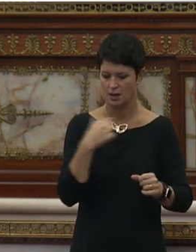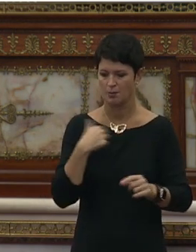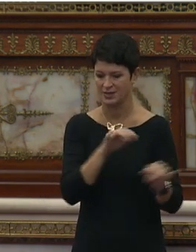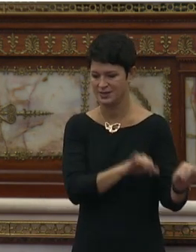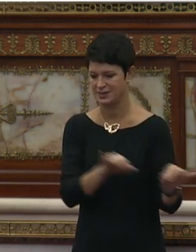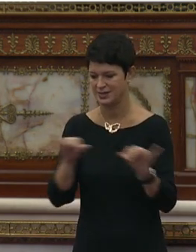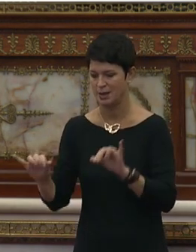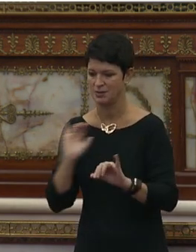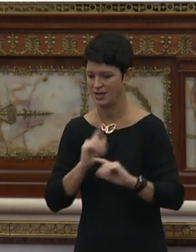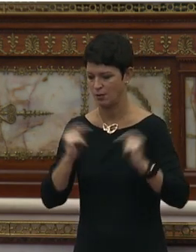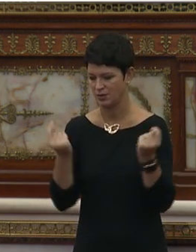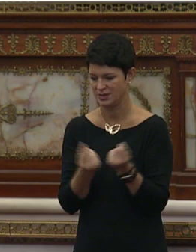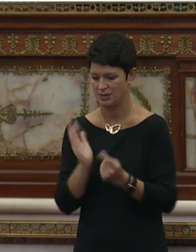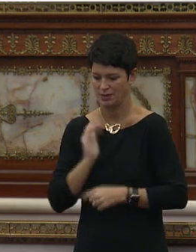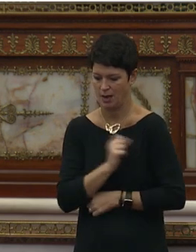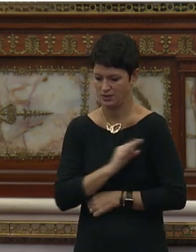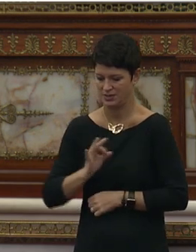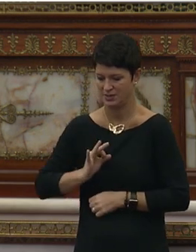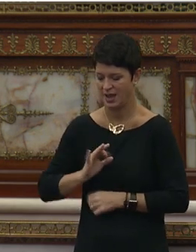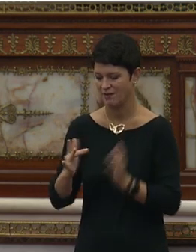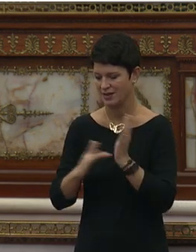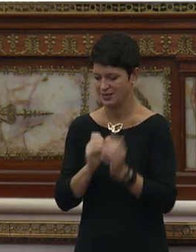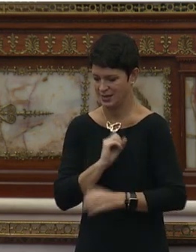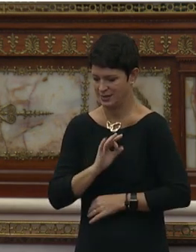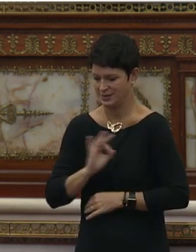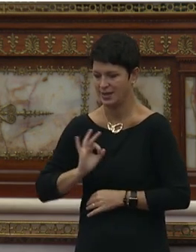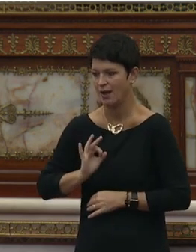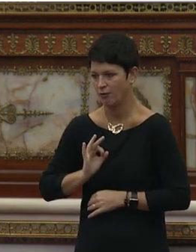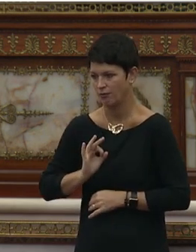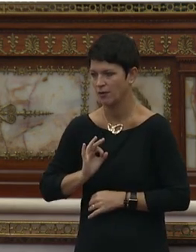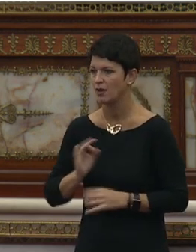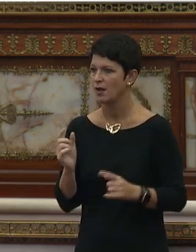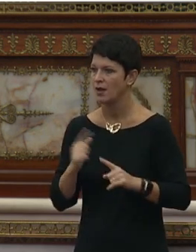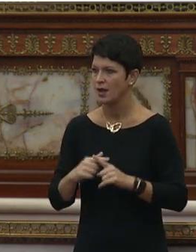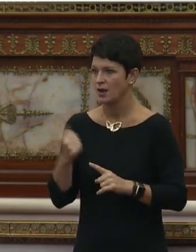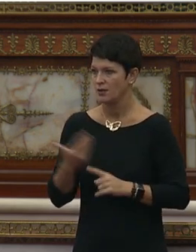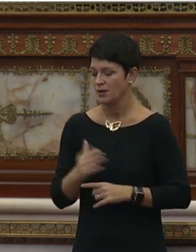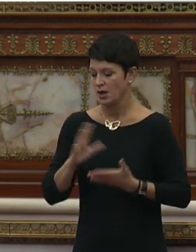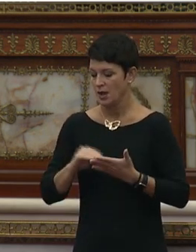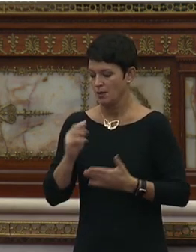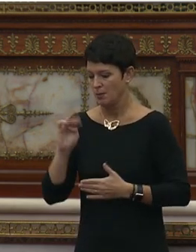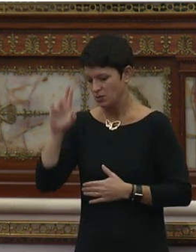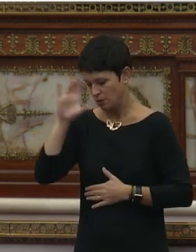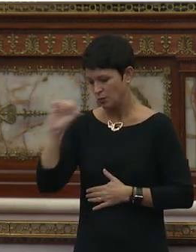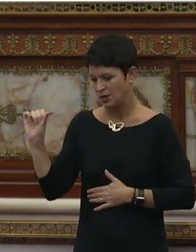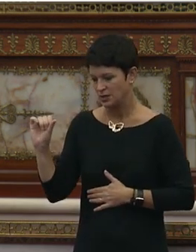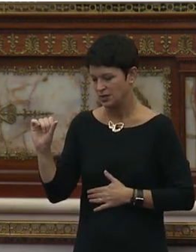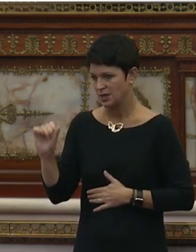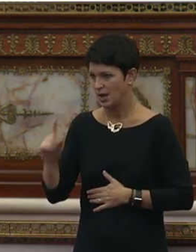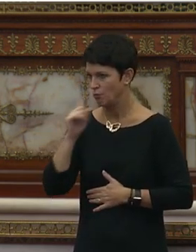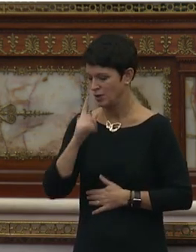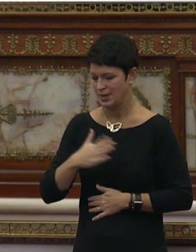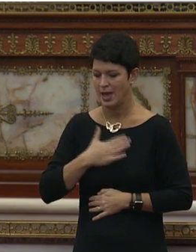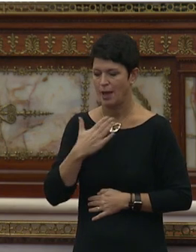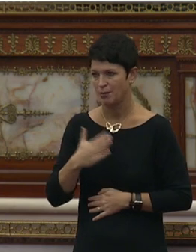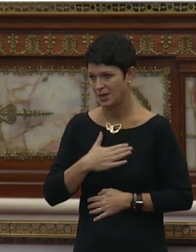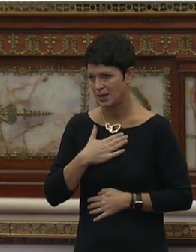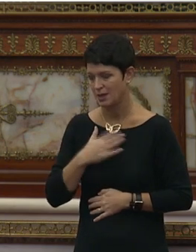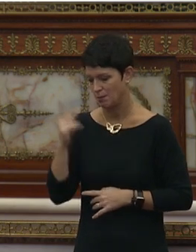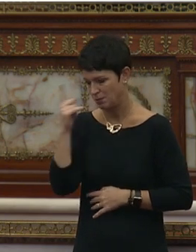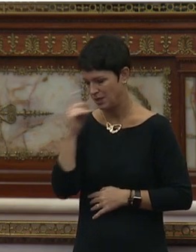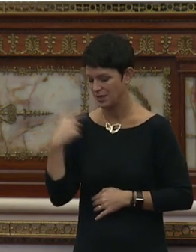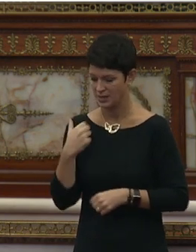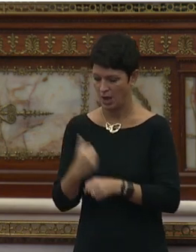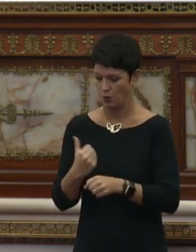like our teams, our staffs, our tech staff. And another thing that I learned, Mr. President, and I'm so happy that because